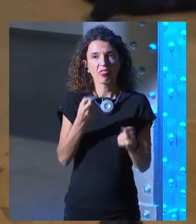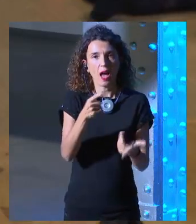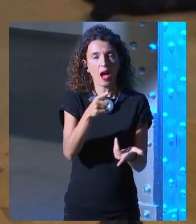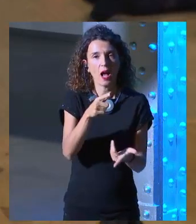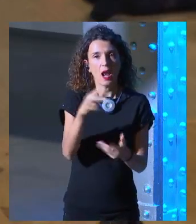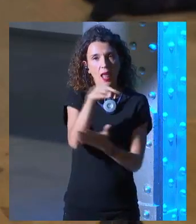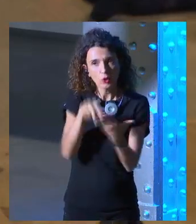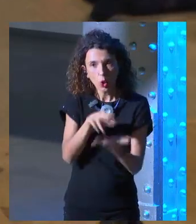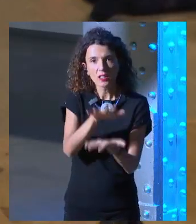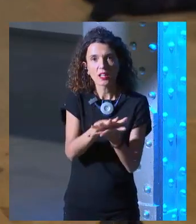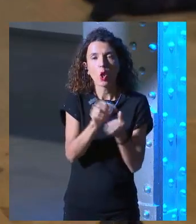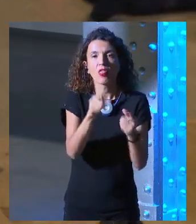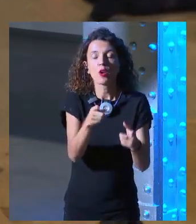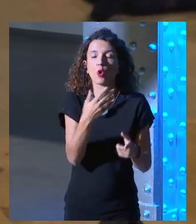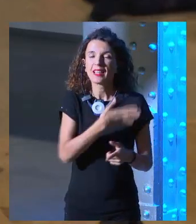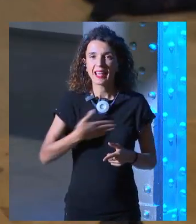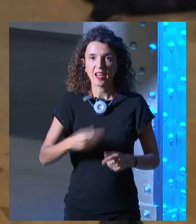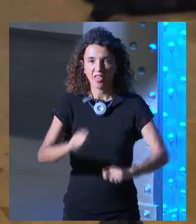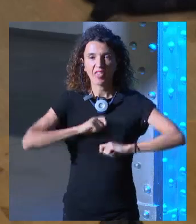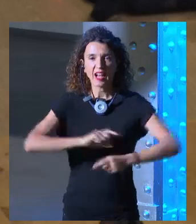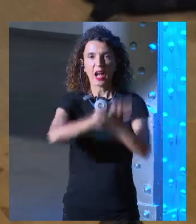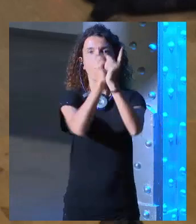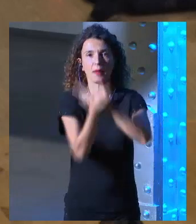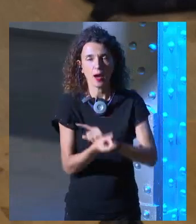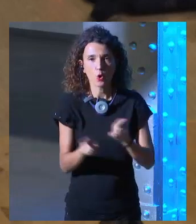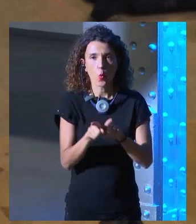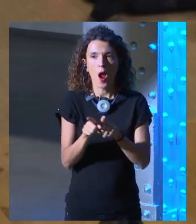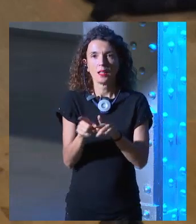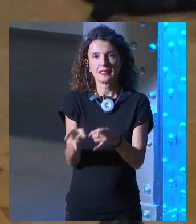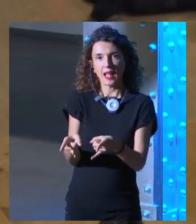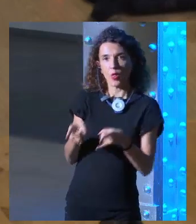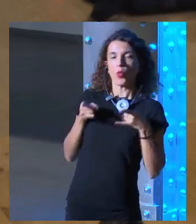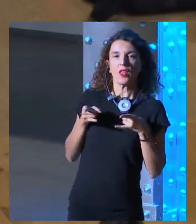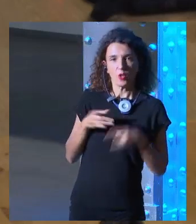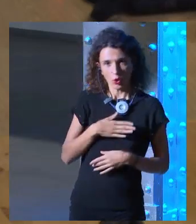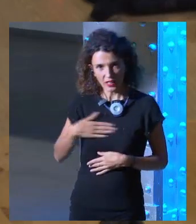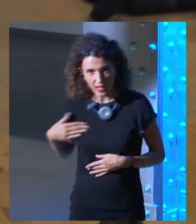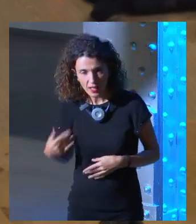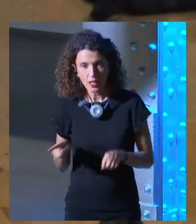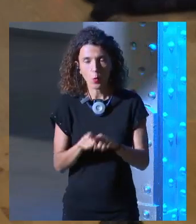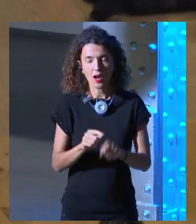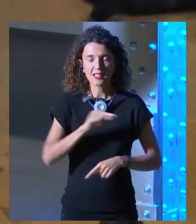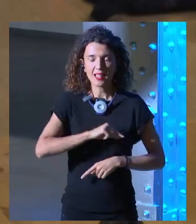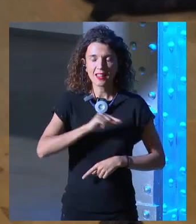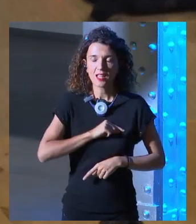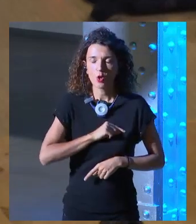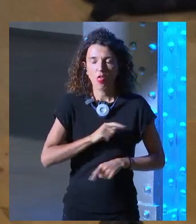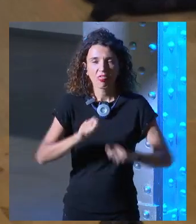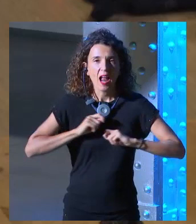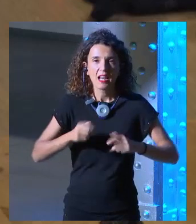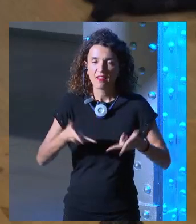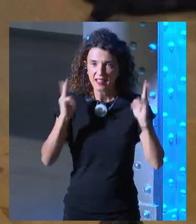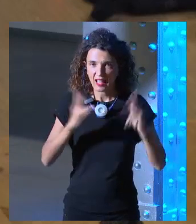are not happy just tempting the reader. You want to change us, you want to seduce us, you want to make us